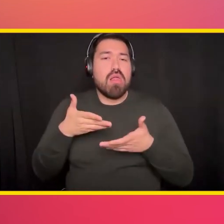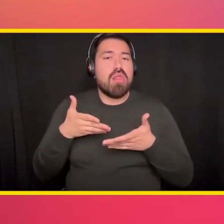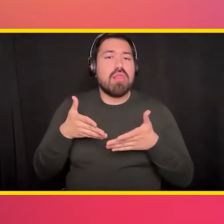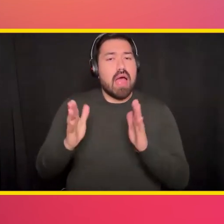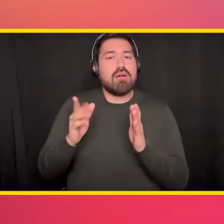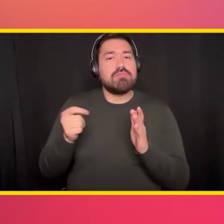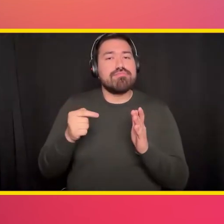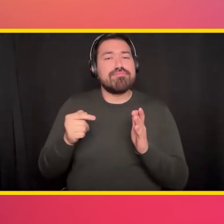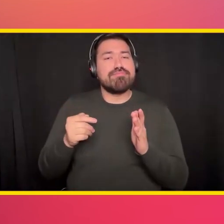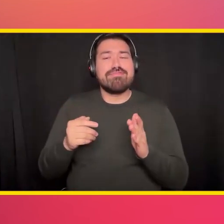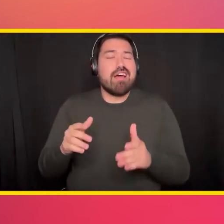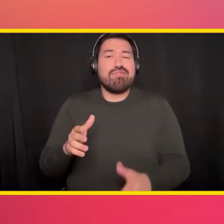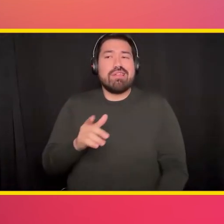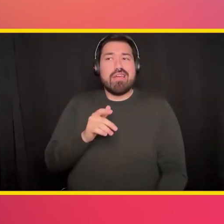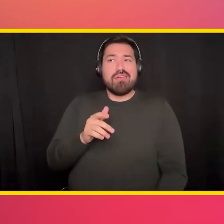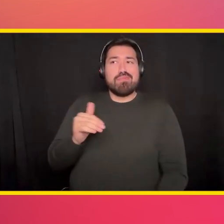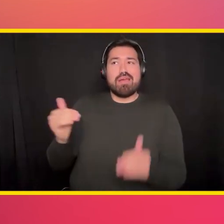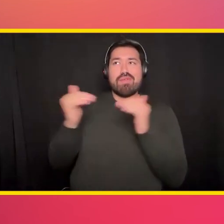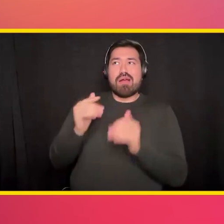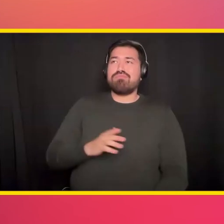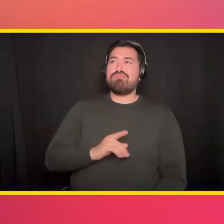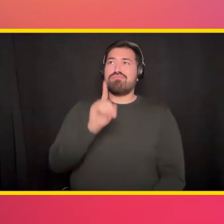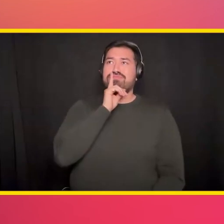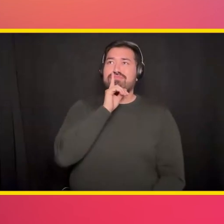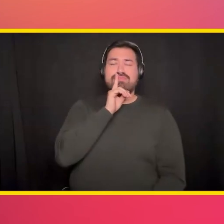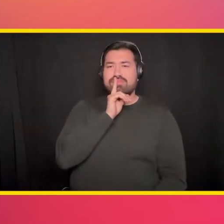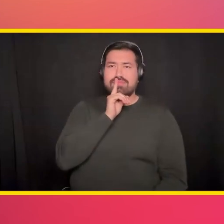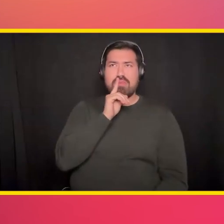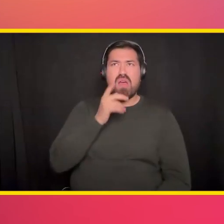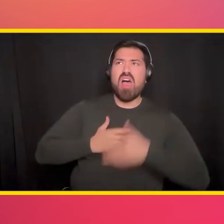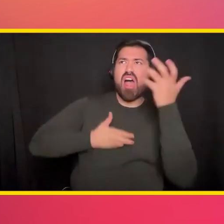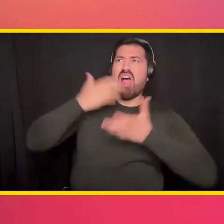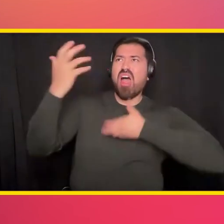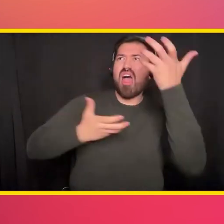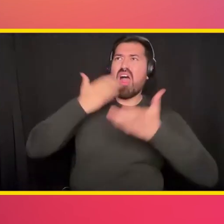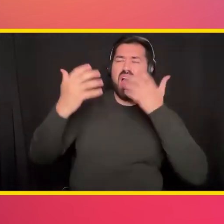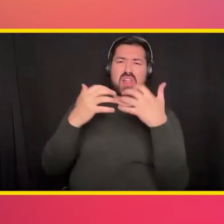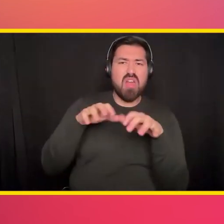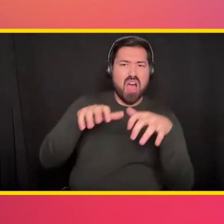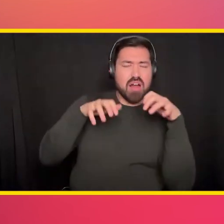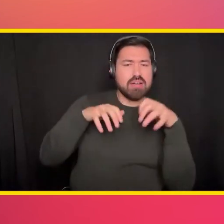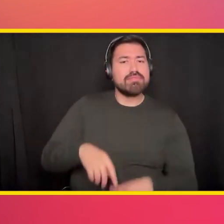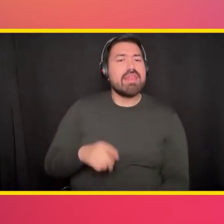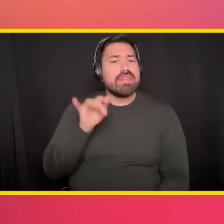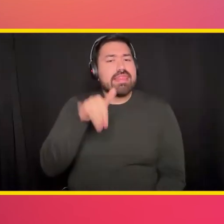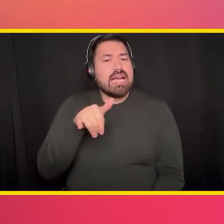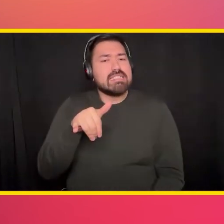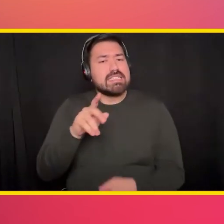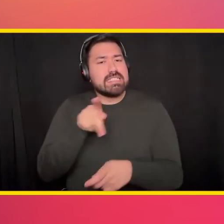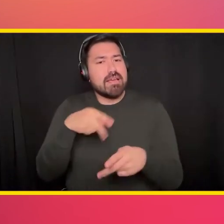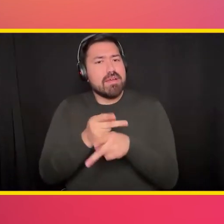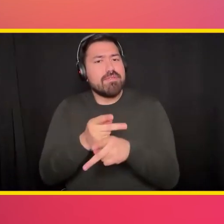people not having decorum and calling them out on its bullshit. It's that kind of complacency and that kind